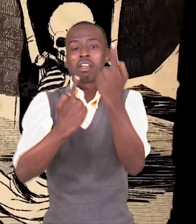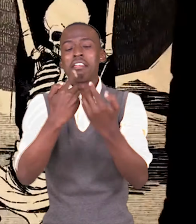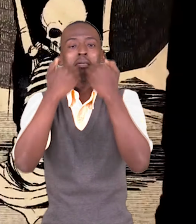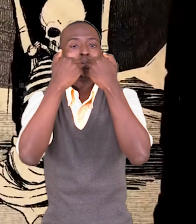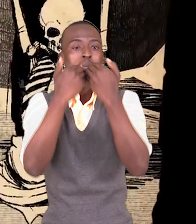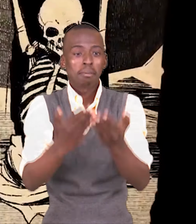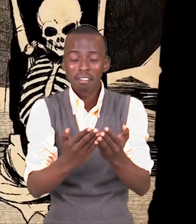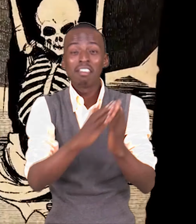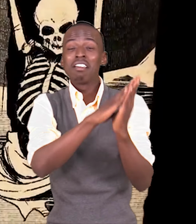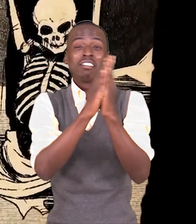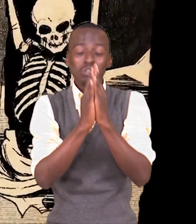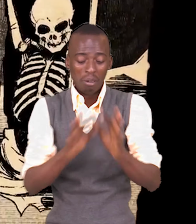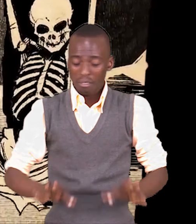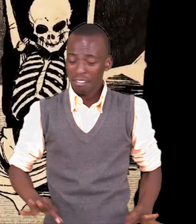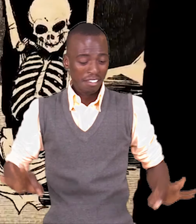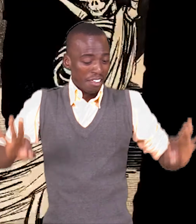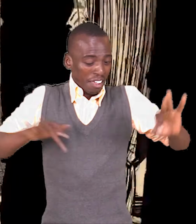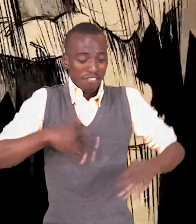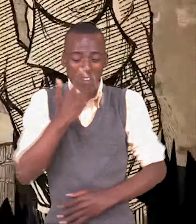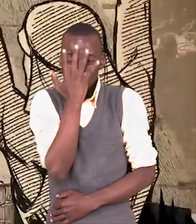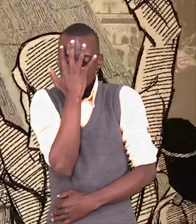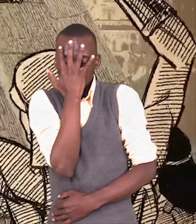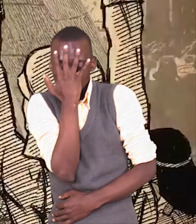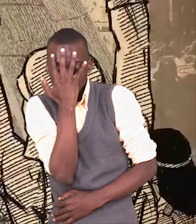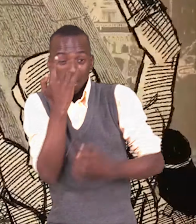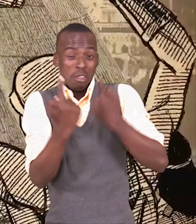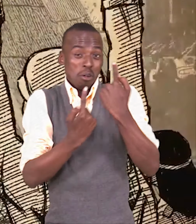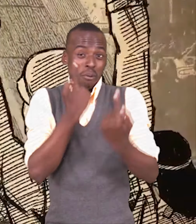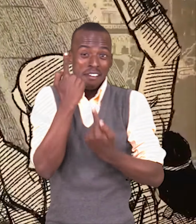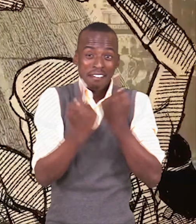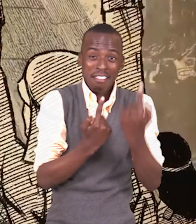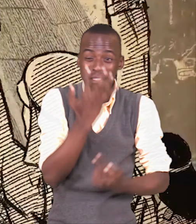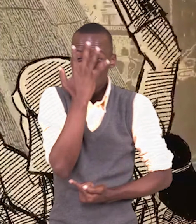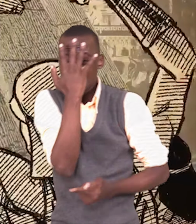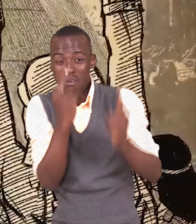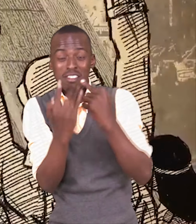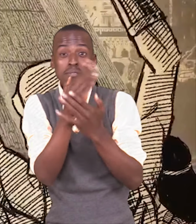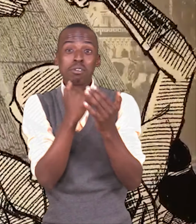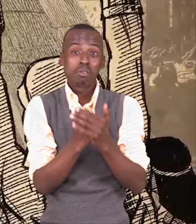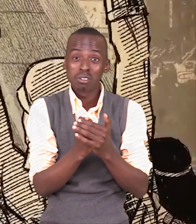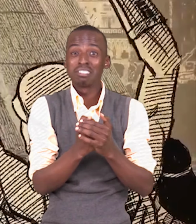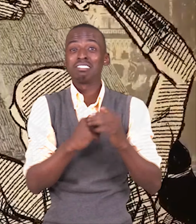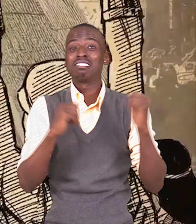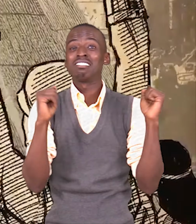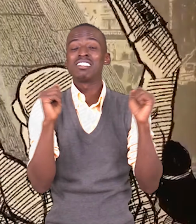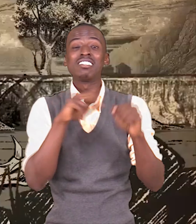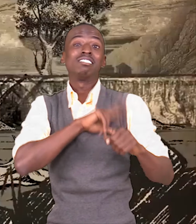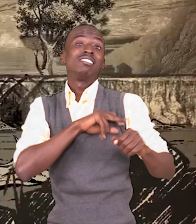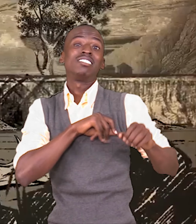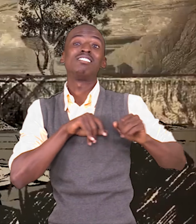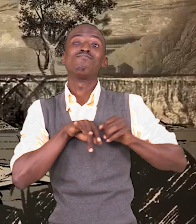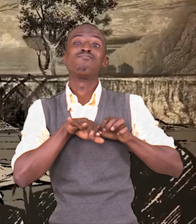from being in a prison cell to becoming the second in command there. And so later on, the whole Middle East falls into this food shortage.